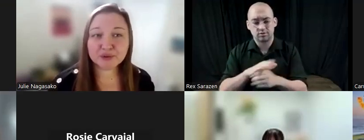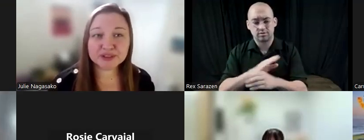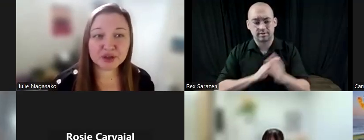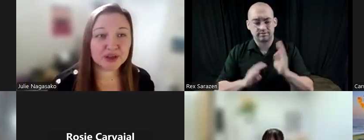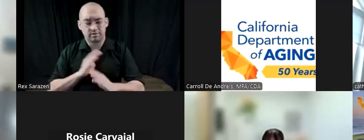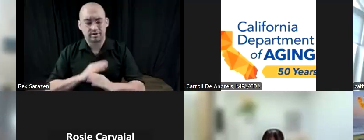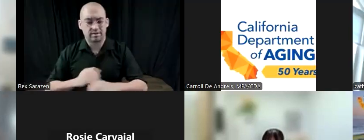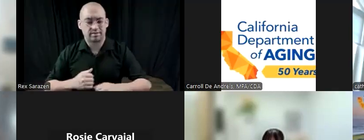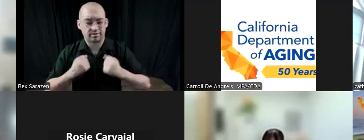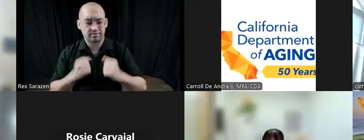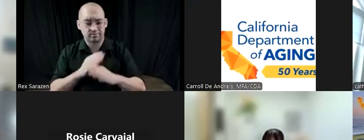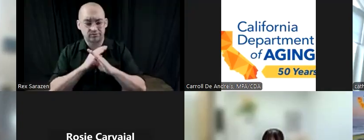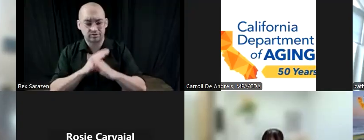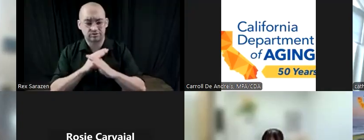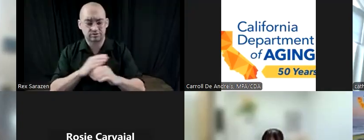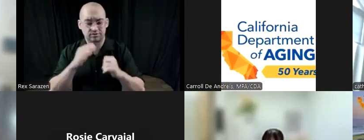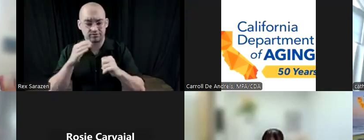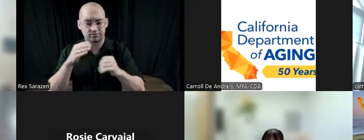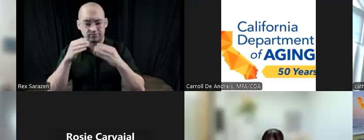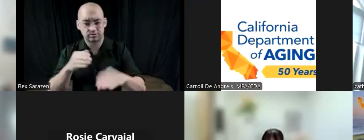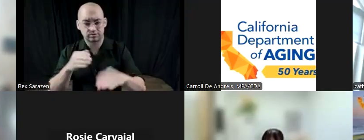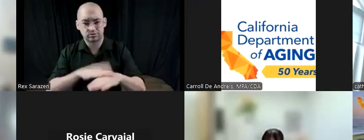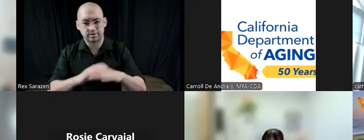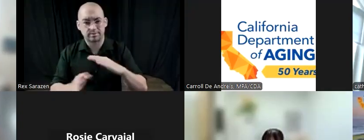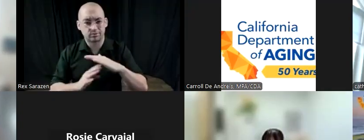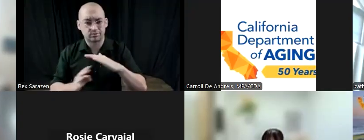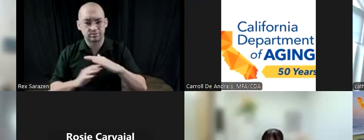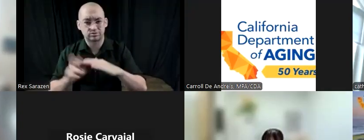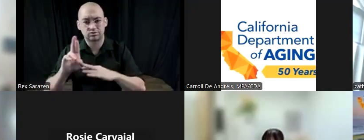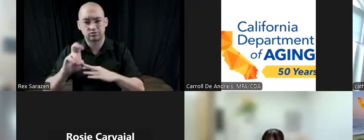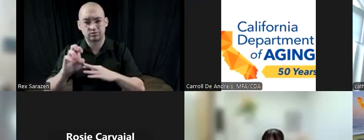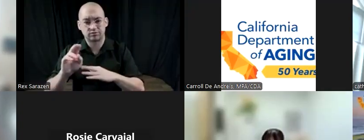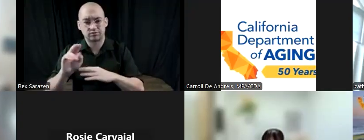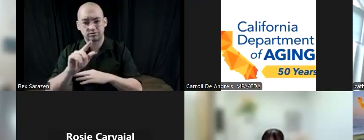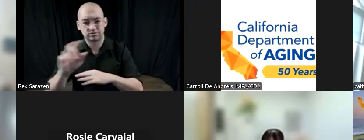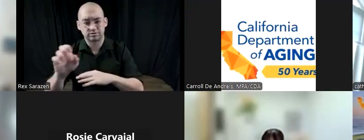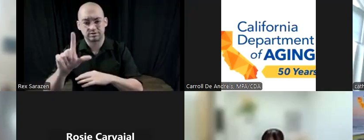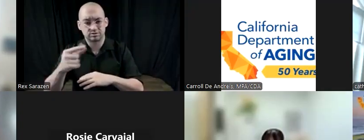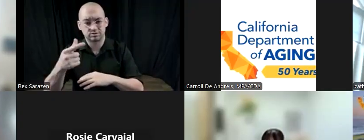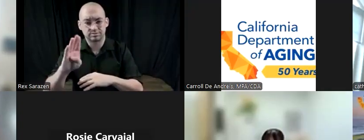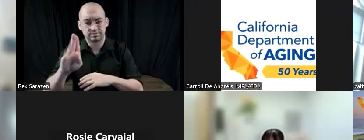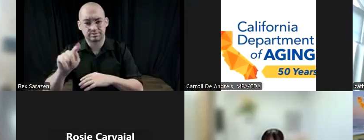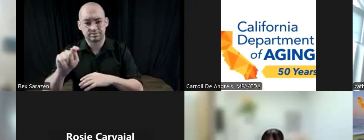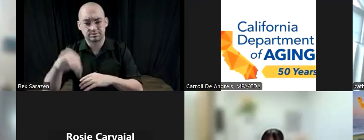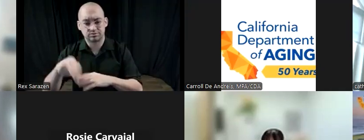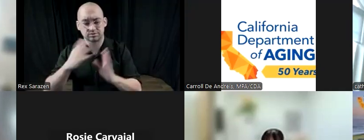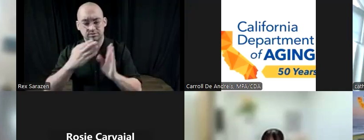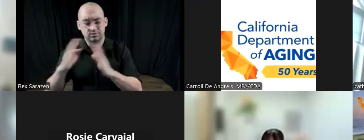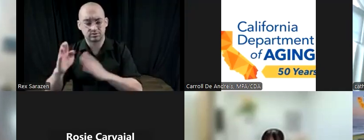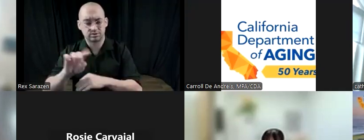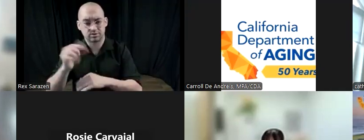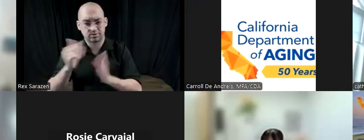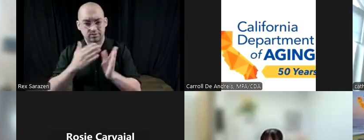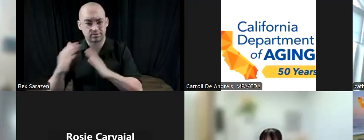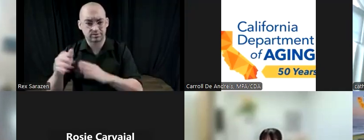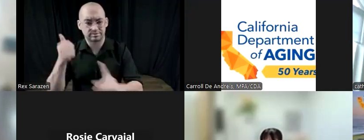also focused on, for example, immigrant communities, refugee communities, LGBTQ communities, and other communities that are